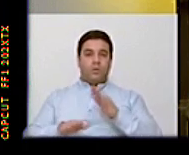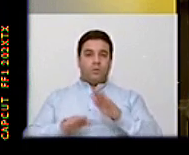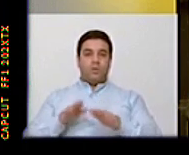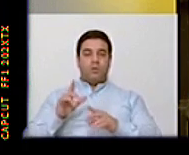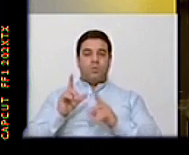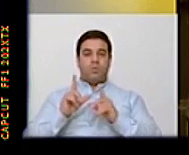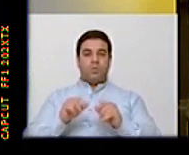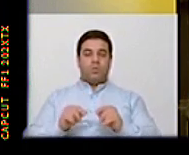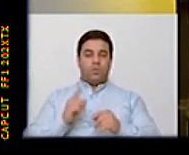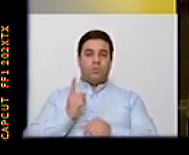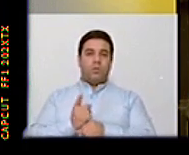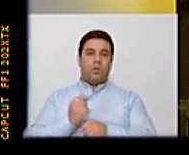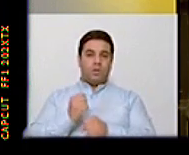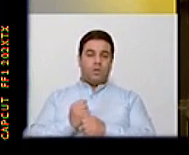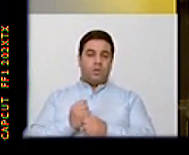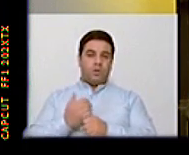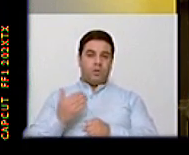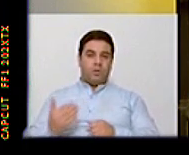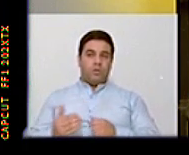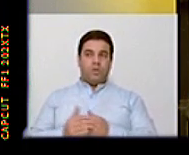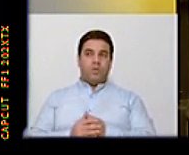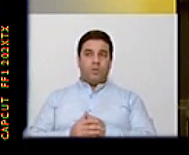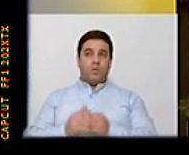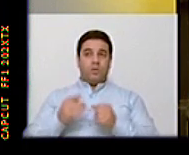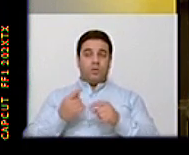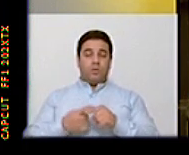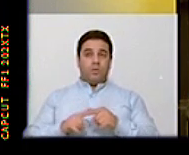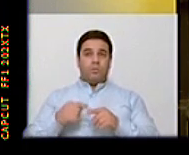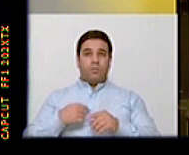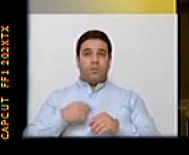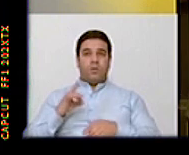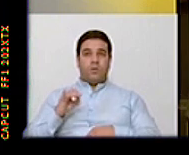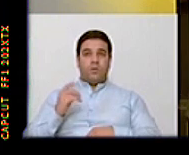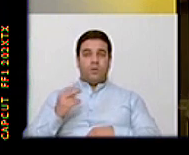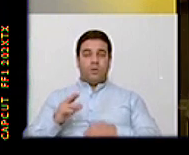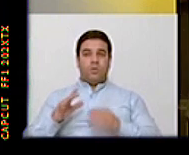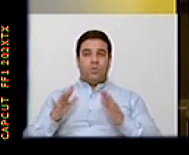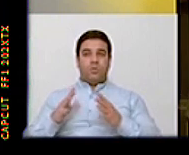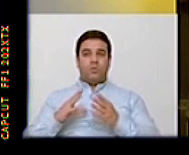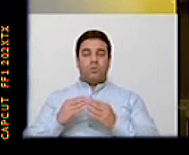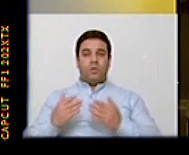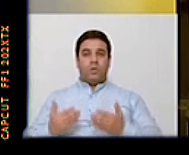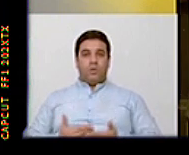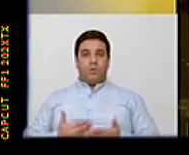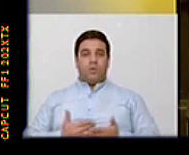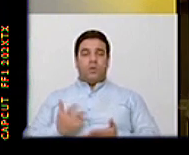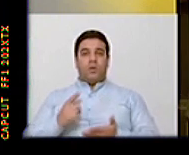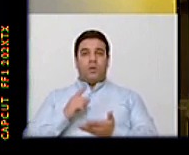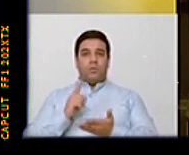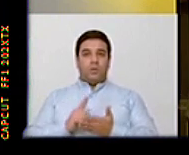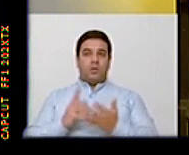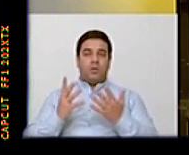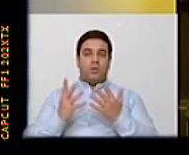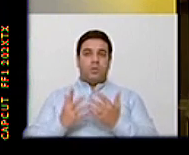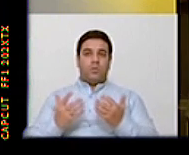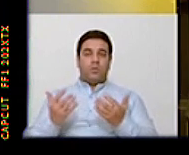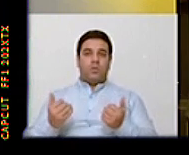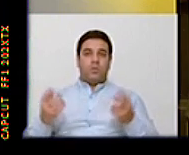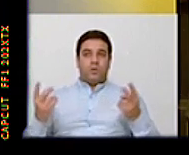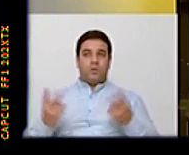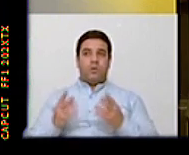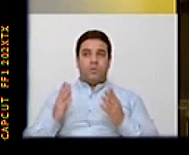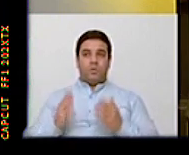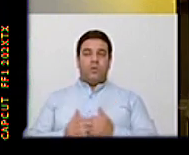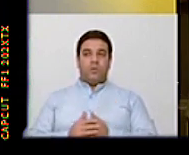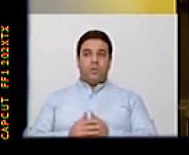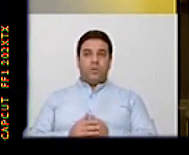tashlab o'tish man etiladi. Demak, biz rezonans hodisasini hayotimizda albatta hisobga olishimiz kerak